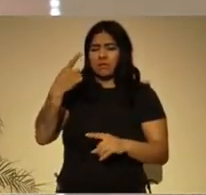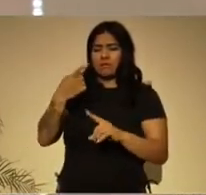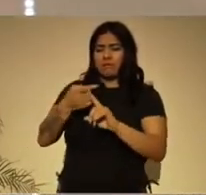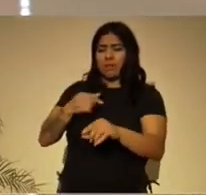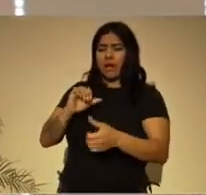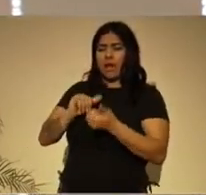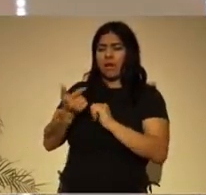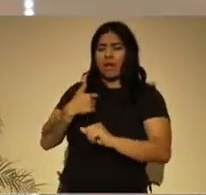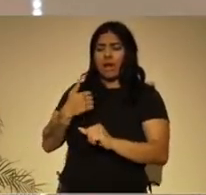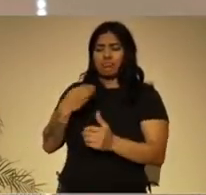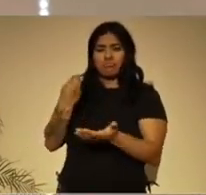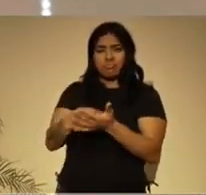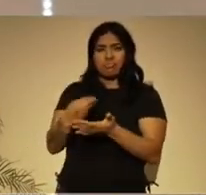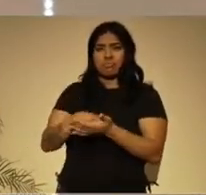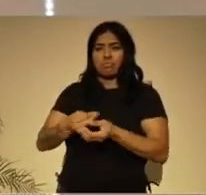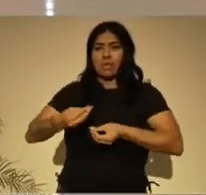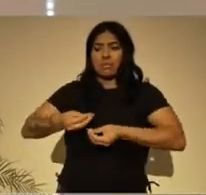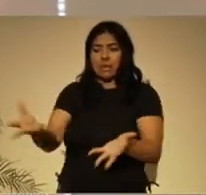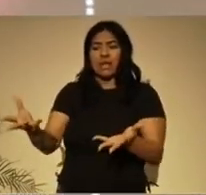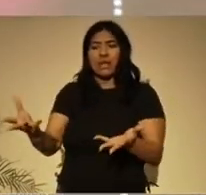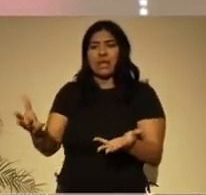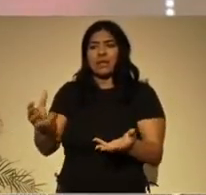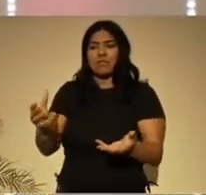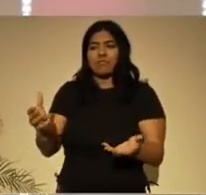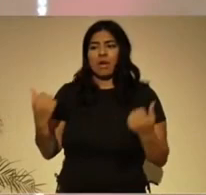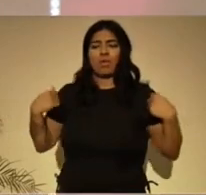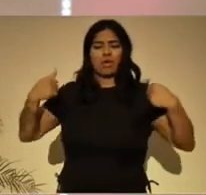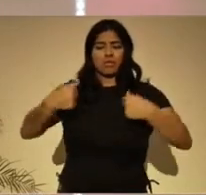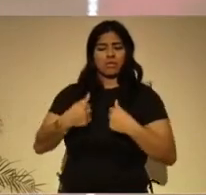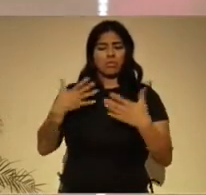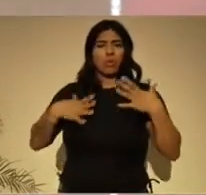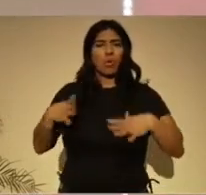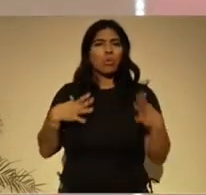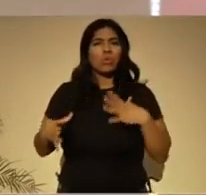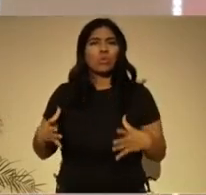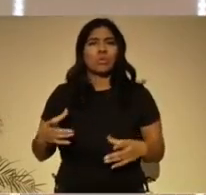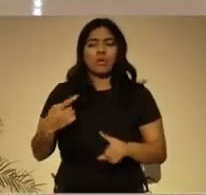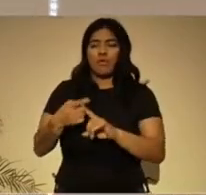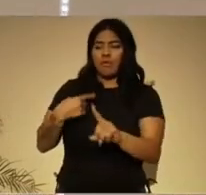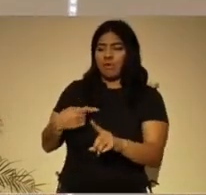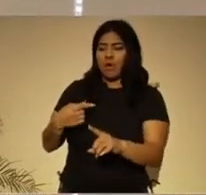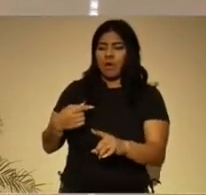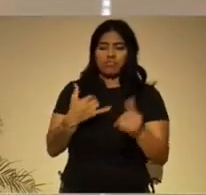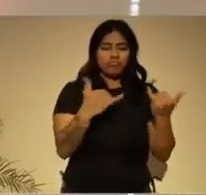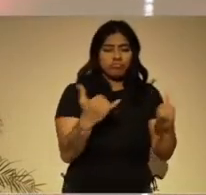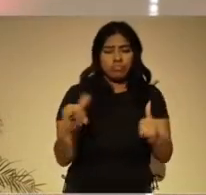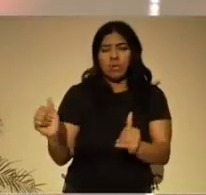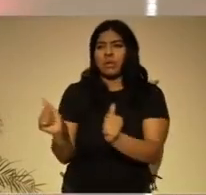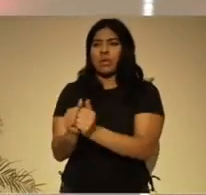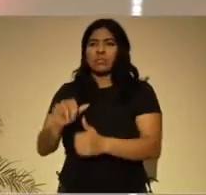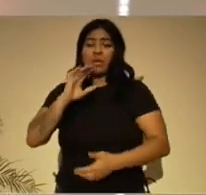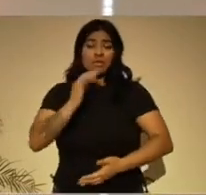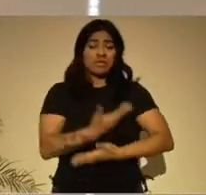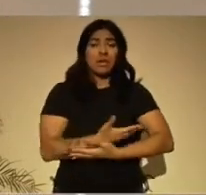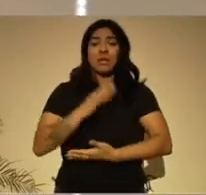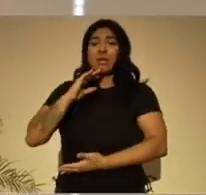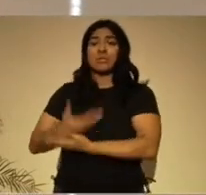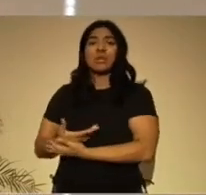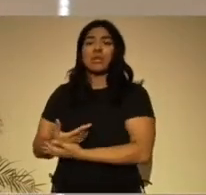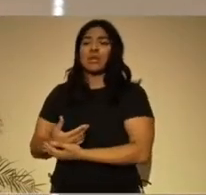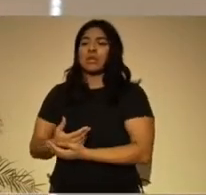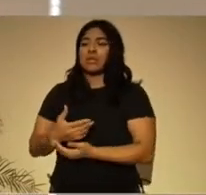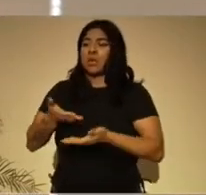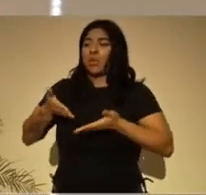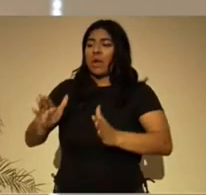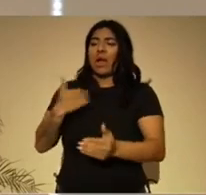money, to the way that I get dressed, to the way that I play and interact with my daughters, to the way that I serve and